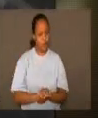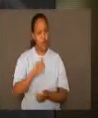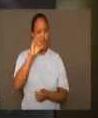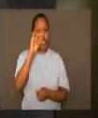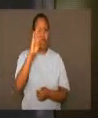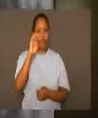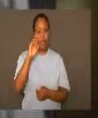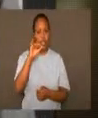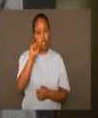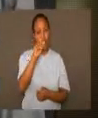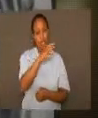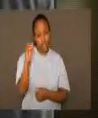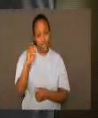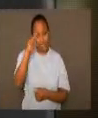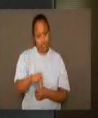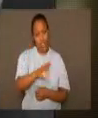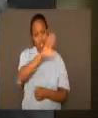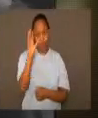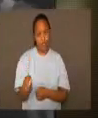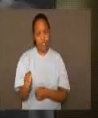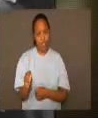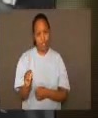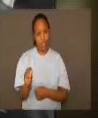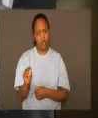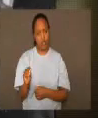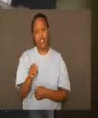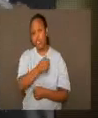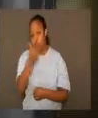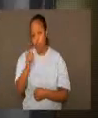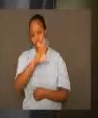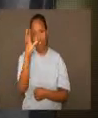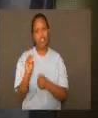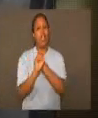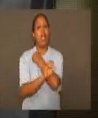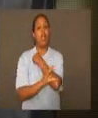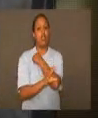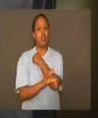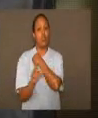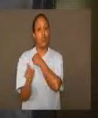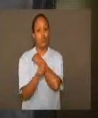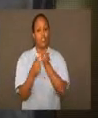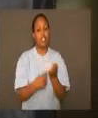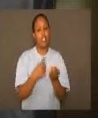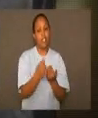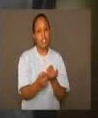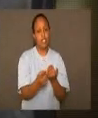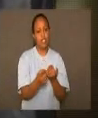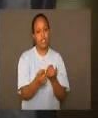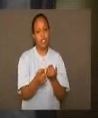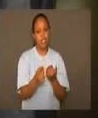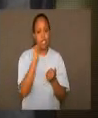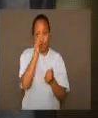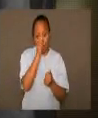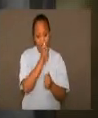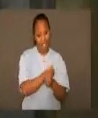Liberia and South Africa were the only other African nations that were members before